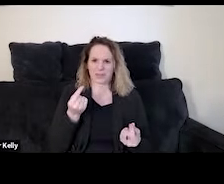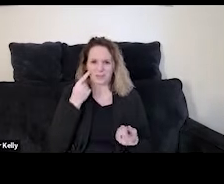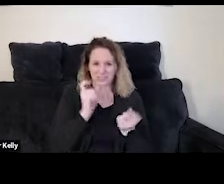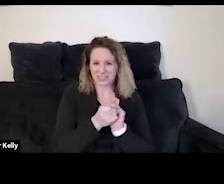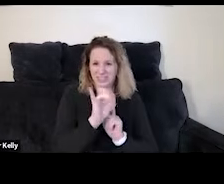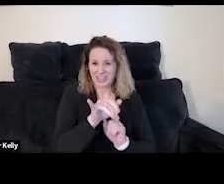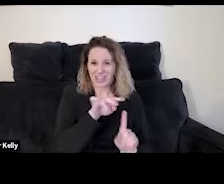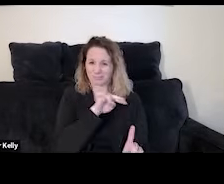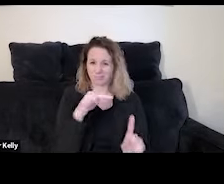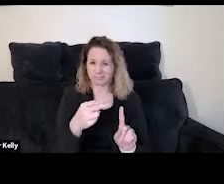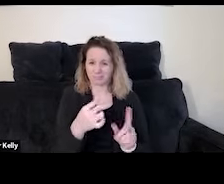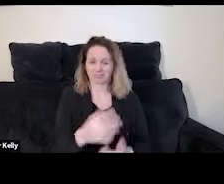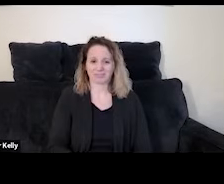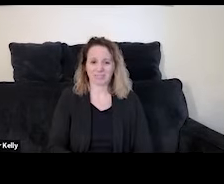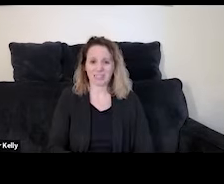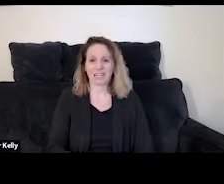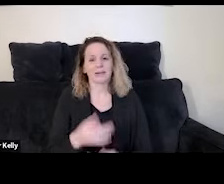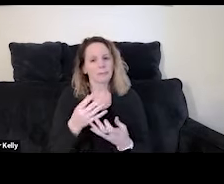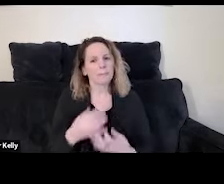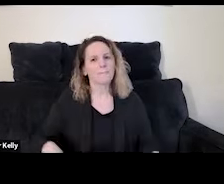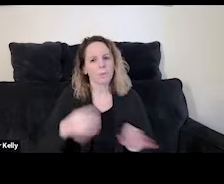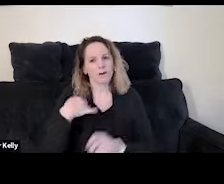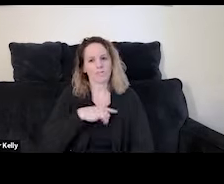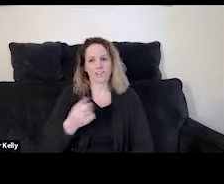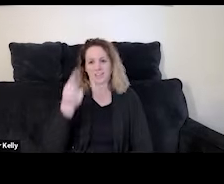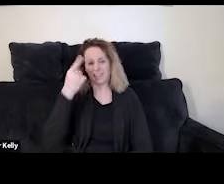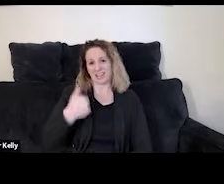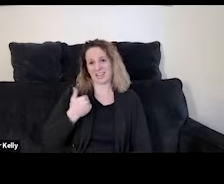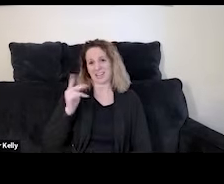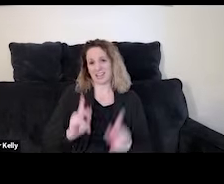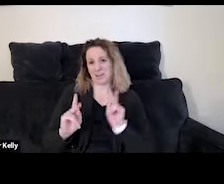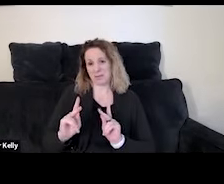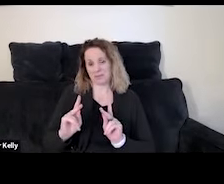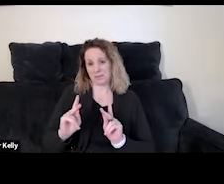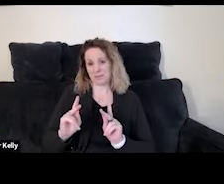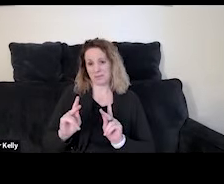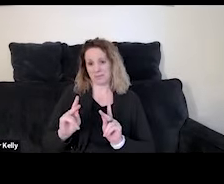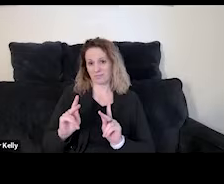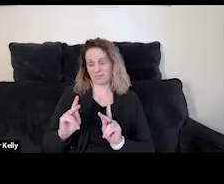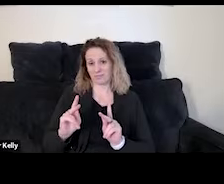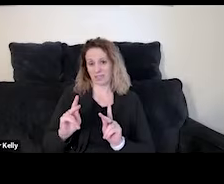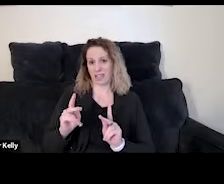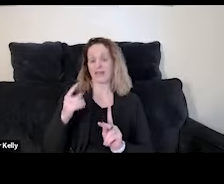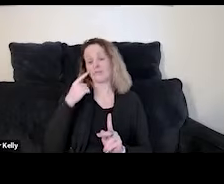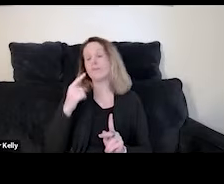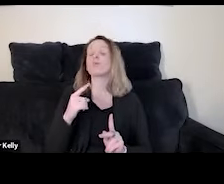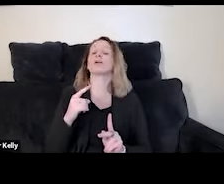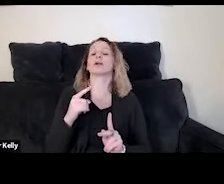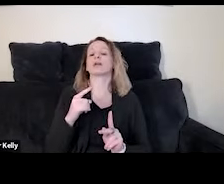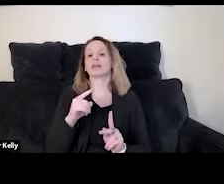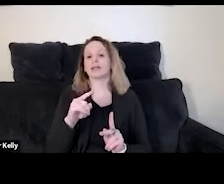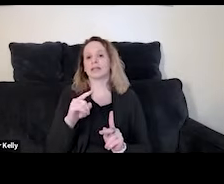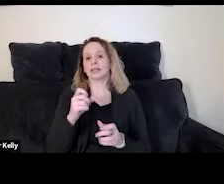that dynamic. It's incredibly important for us to understand how young people touch on the juvenile justice and correction systems so that we can